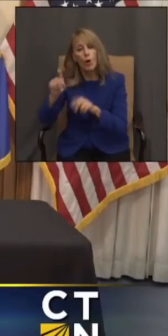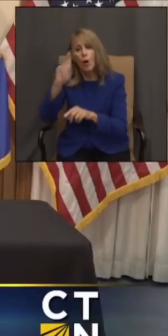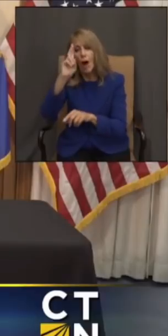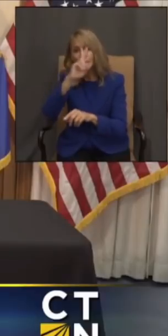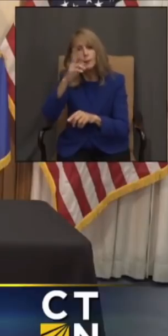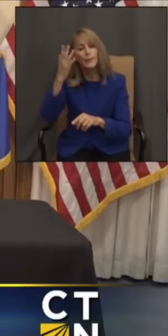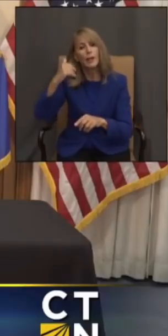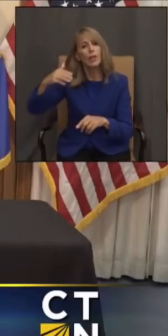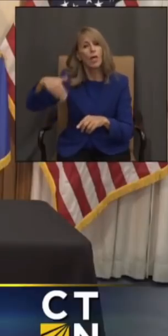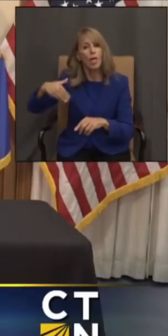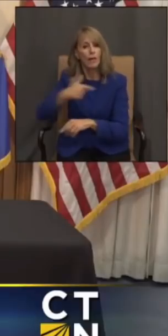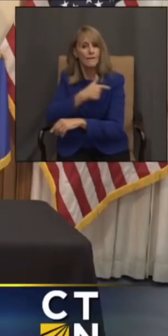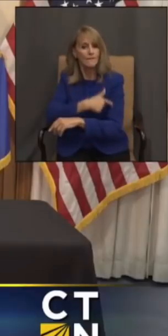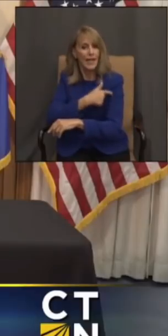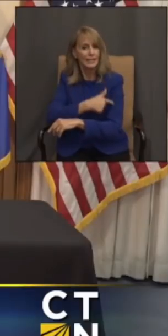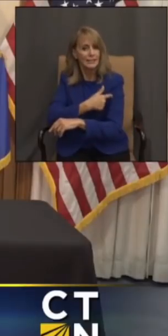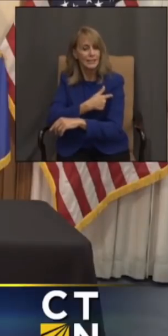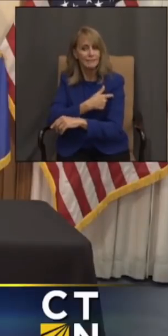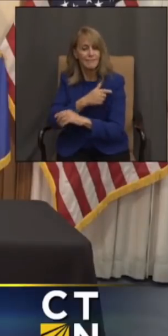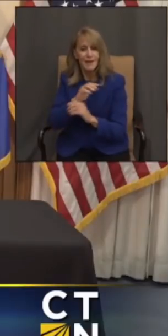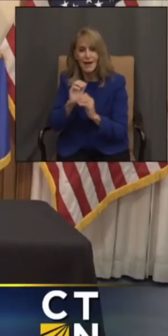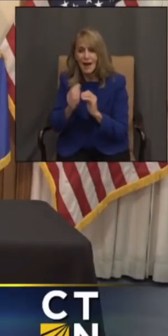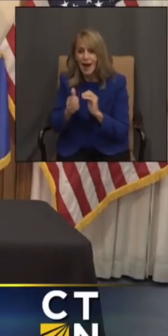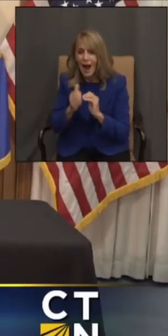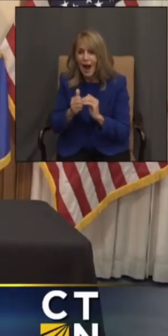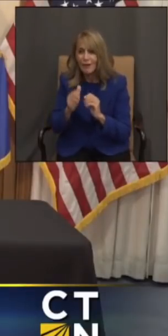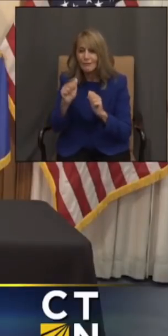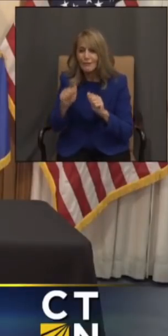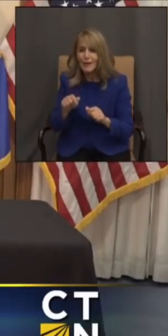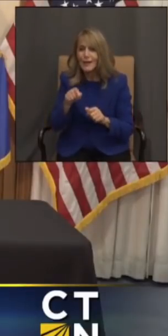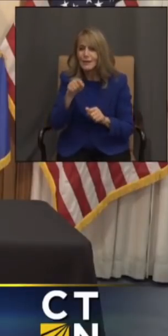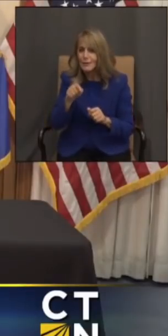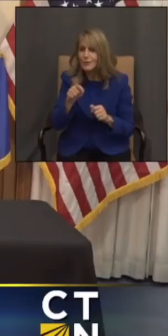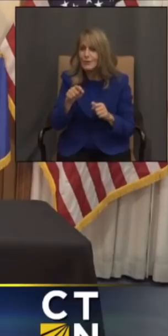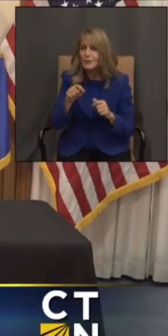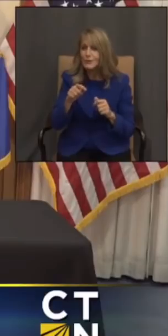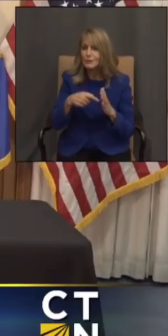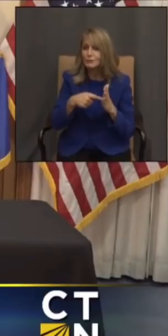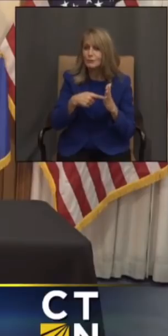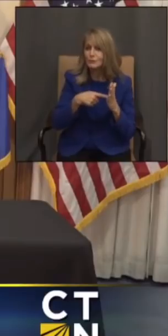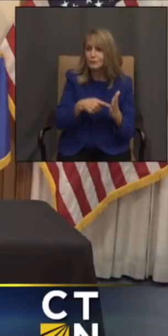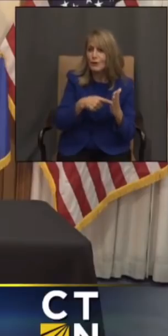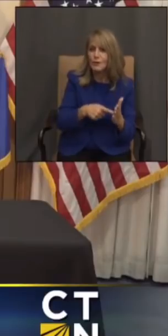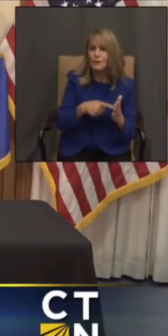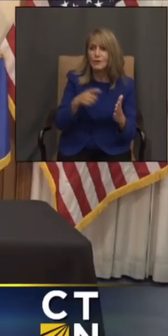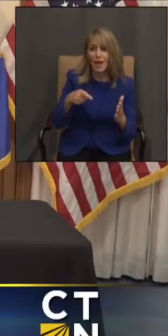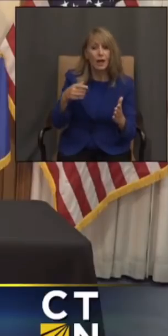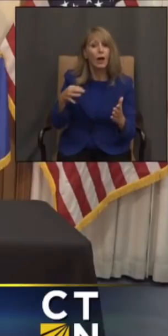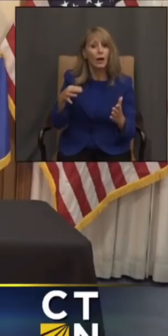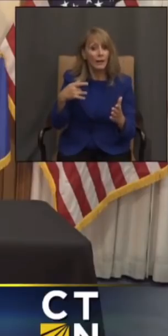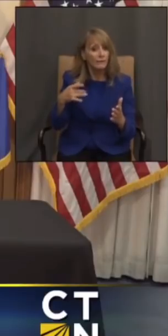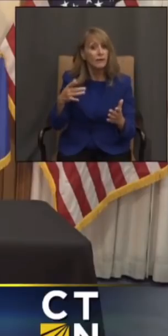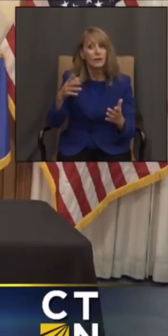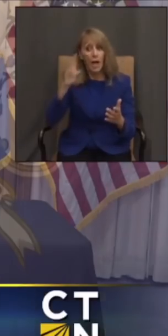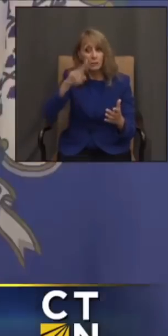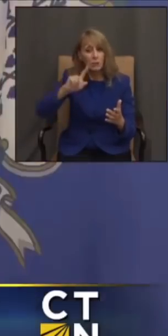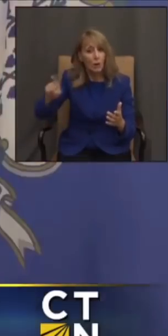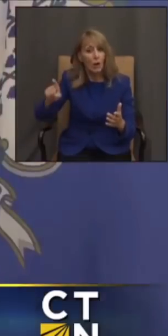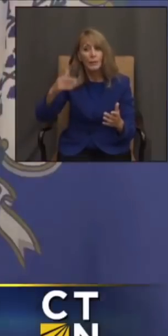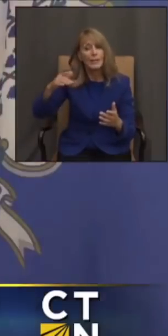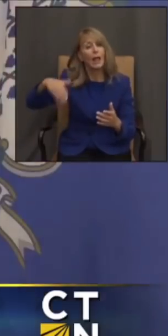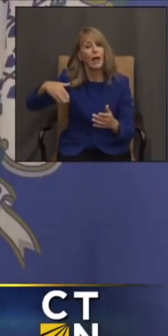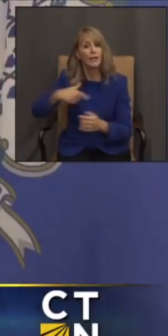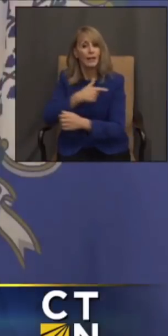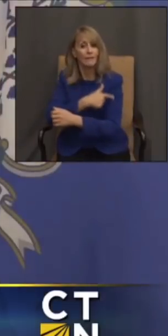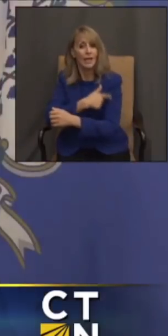do you incorporate that into the messaging now that demand may be waning in our state? We can just show you